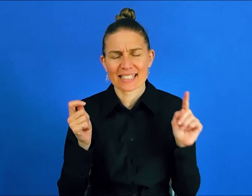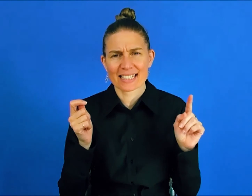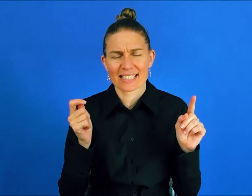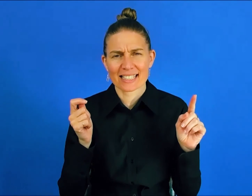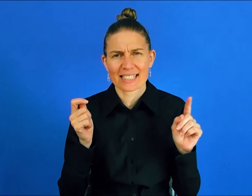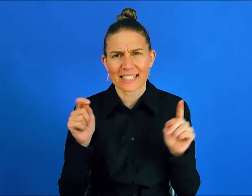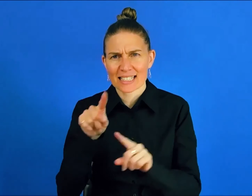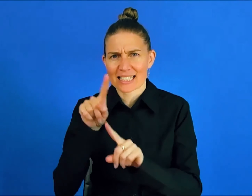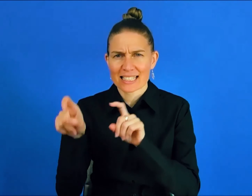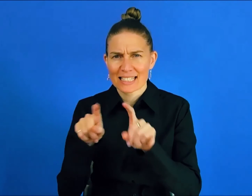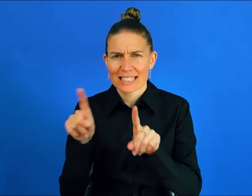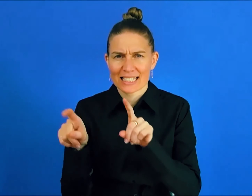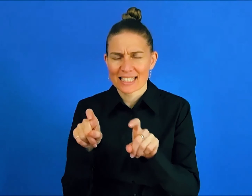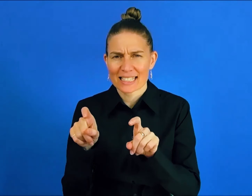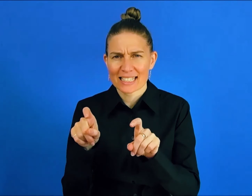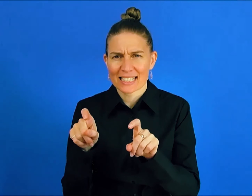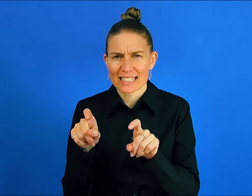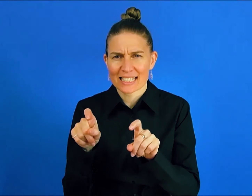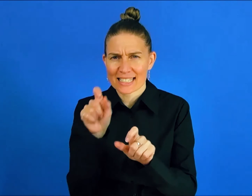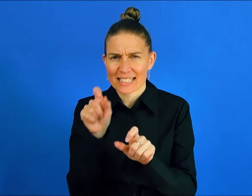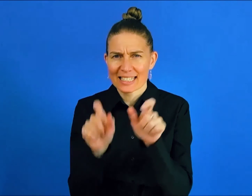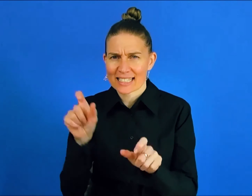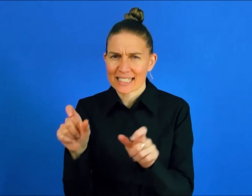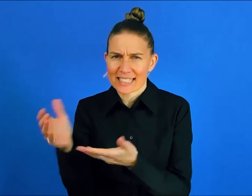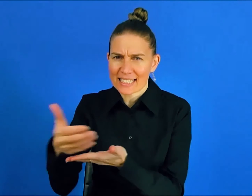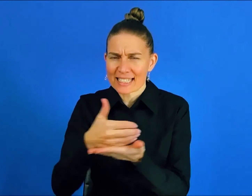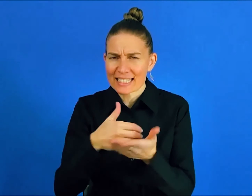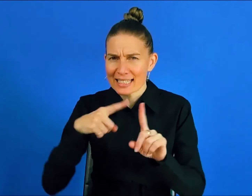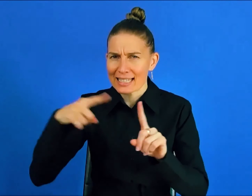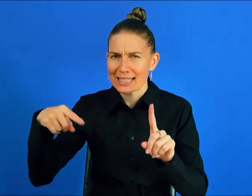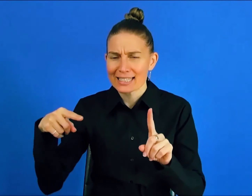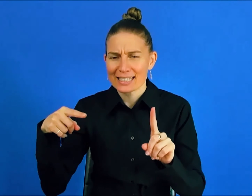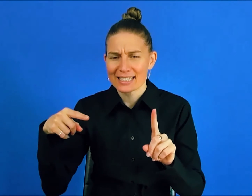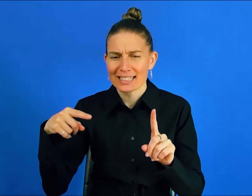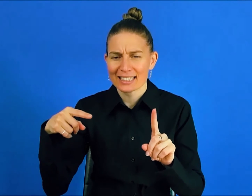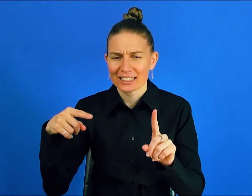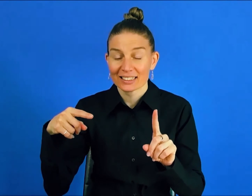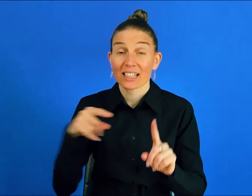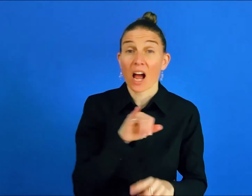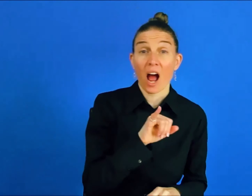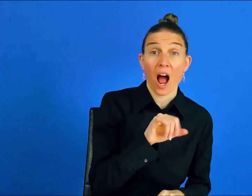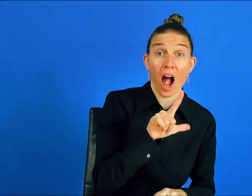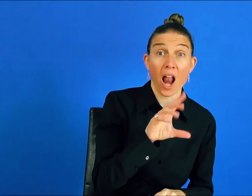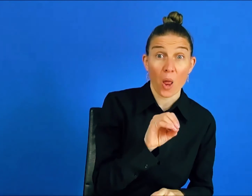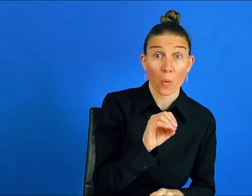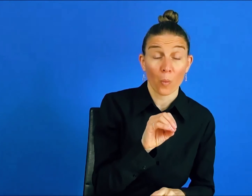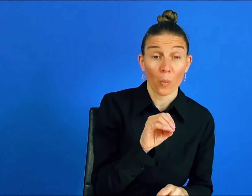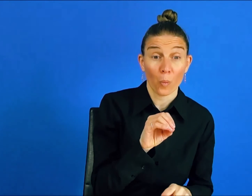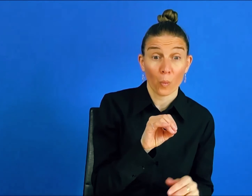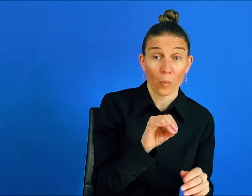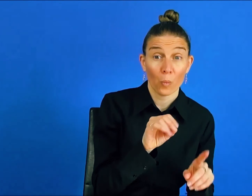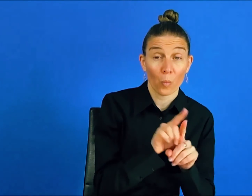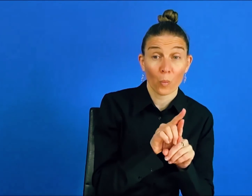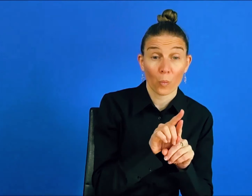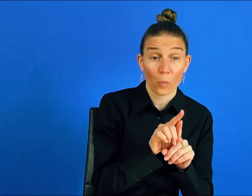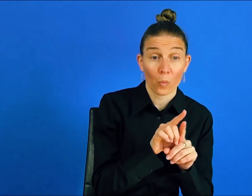And that has been something that we've sort of like, been working, ILO, particularly as part of the i2i program, has